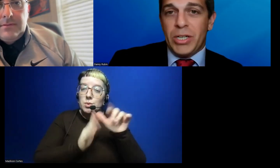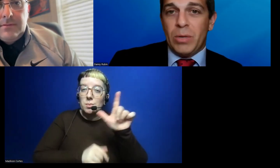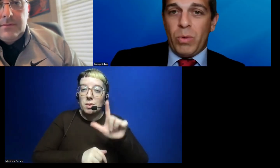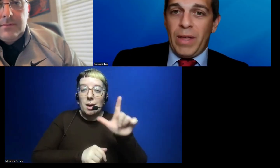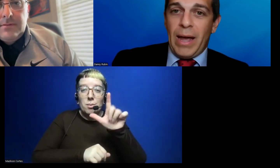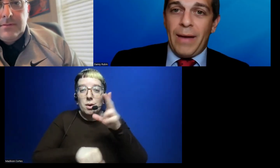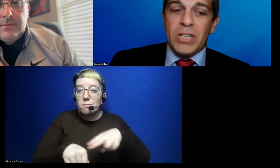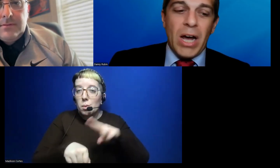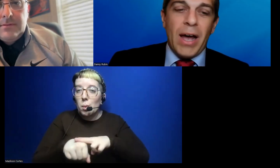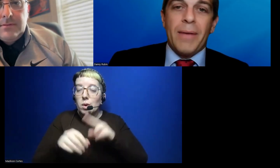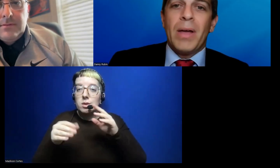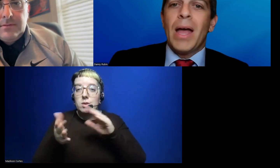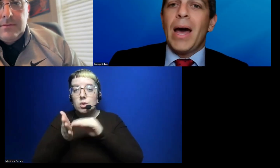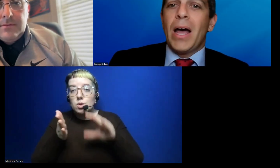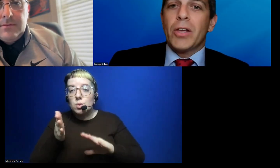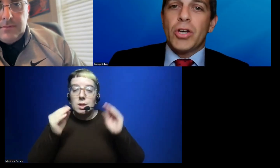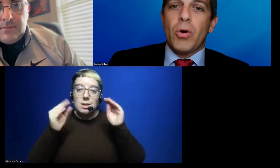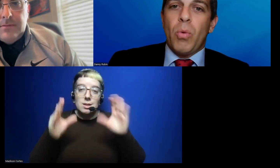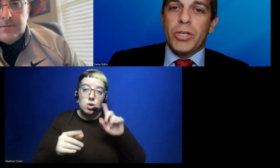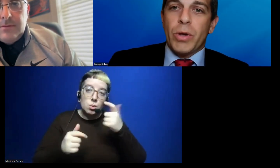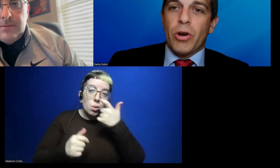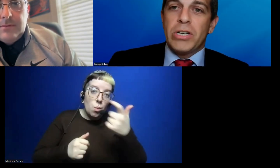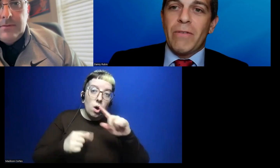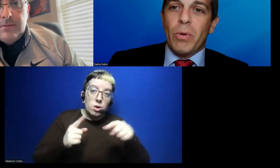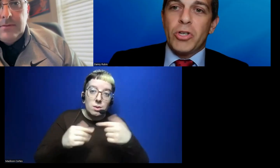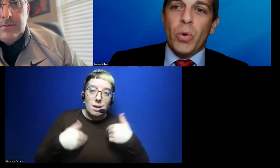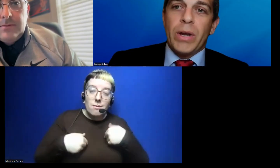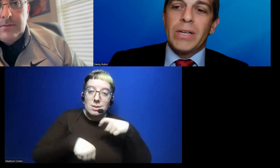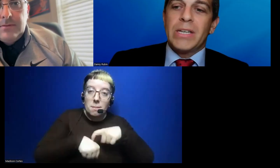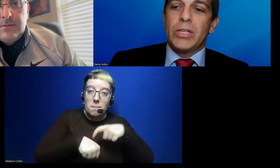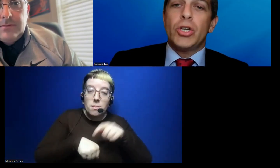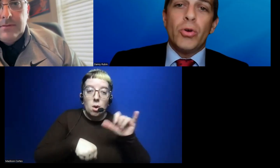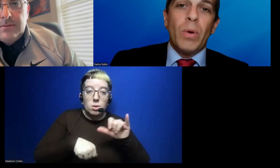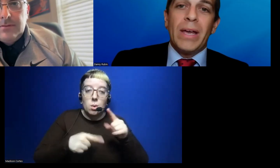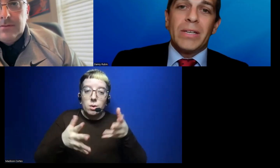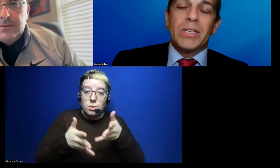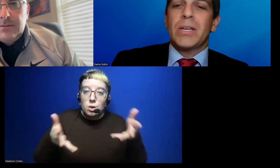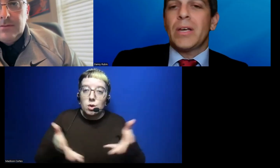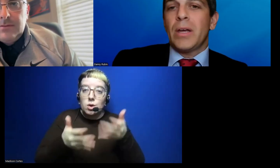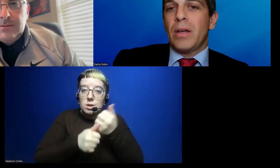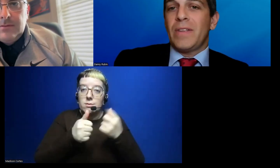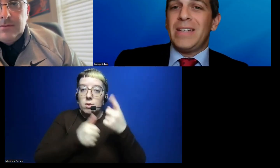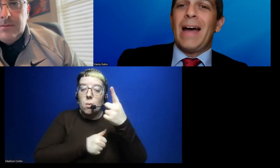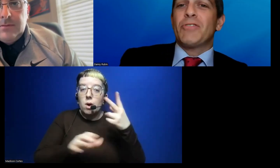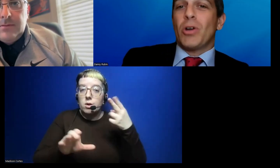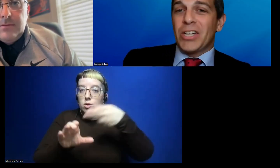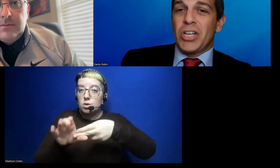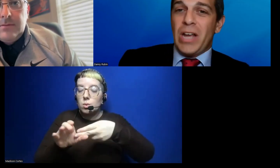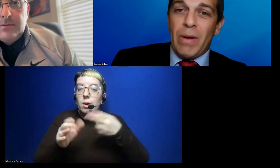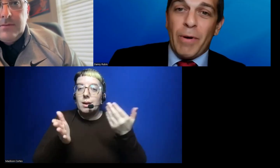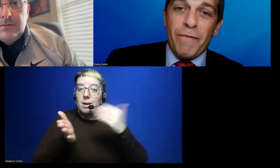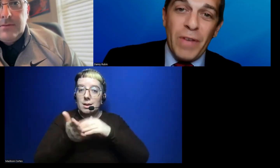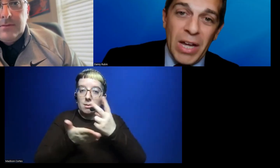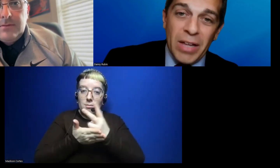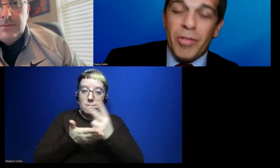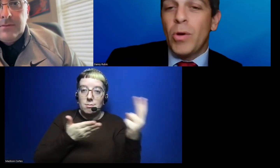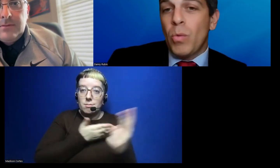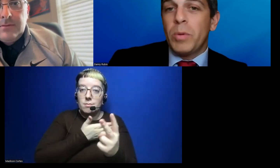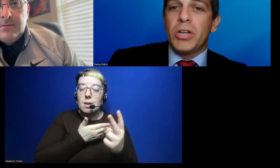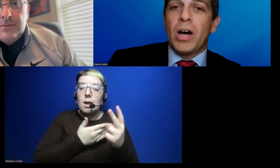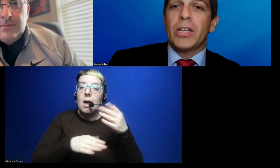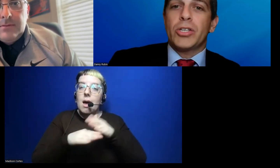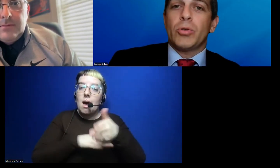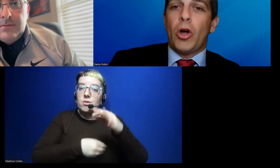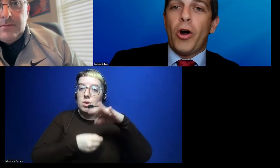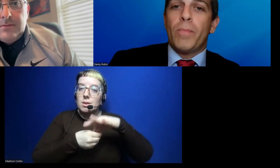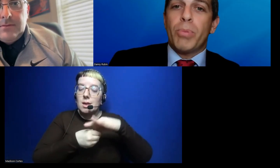teachers will watch it when they have time. I also want to encourage everyone to join us in 2 weeks. The day after Election Day, November 5th,